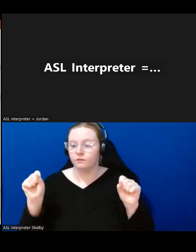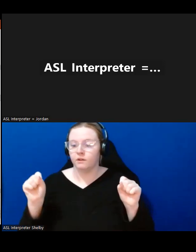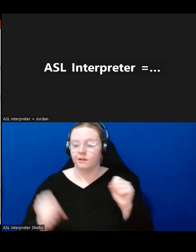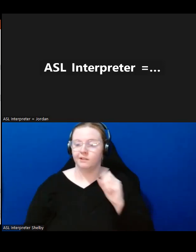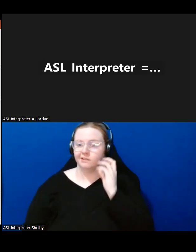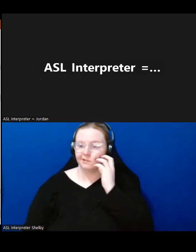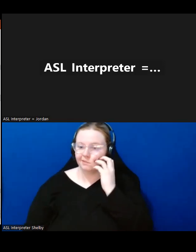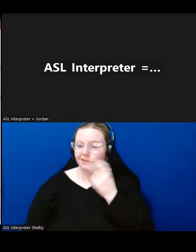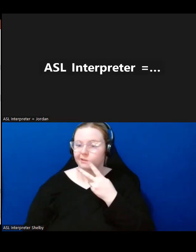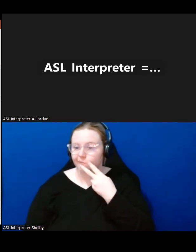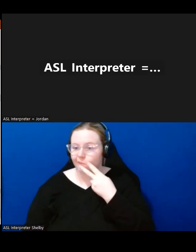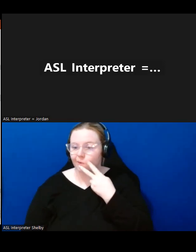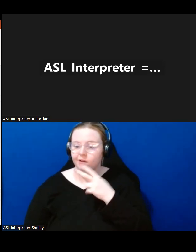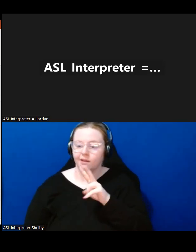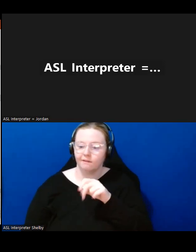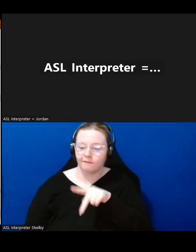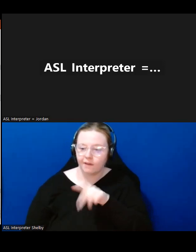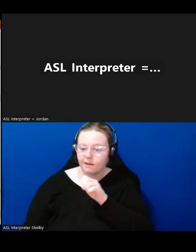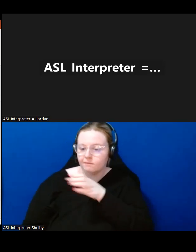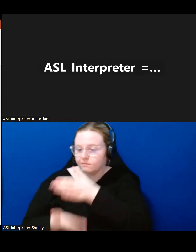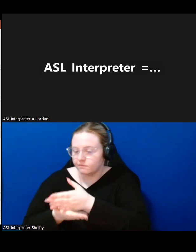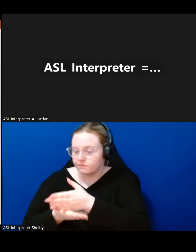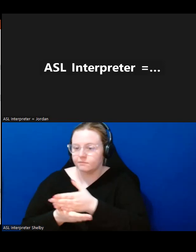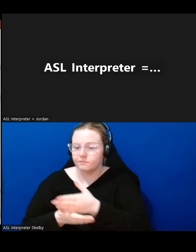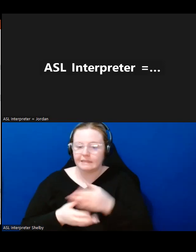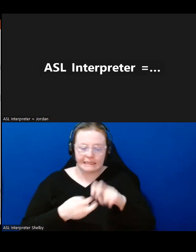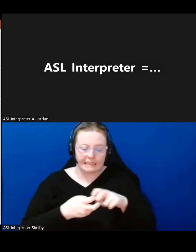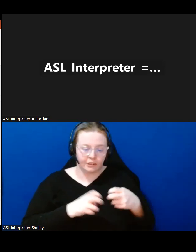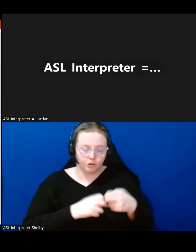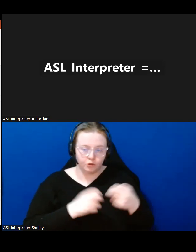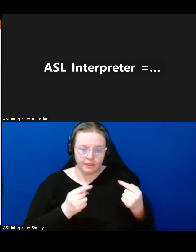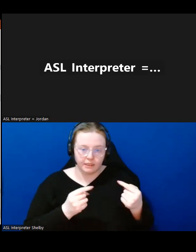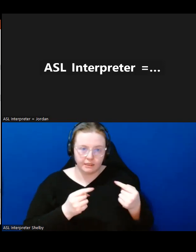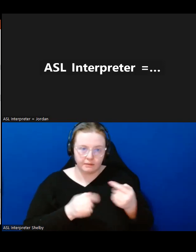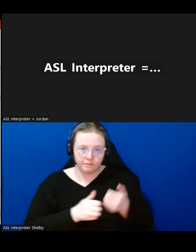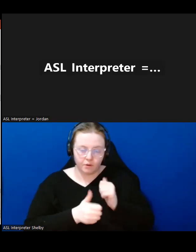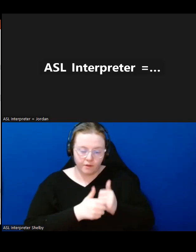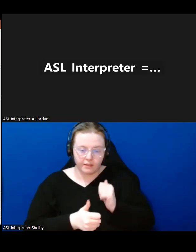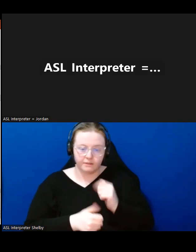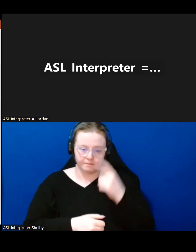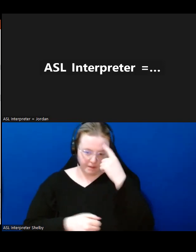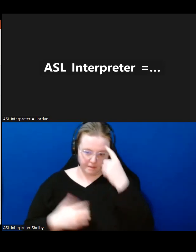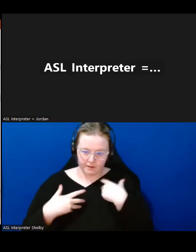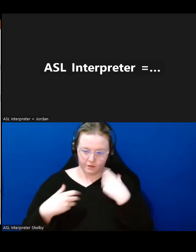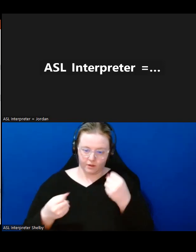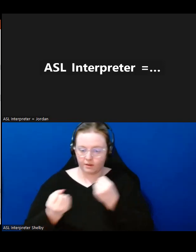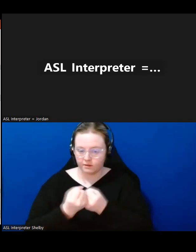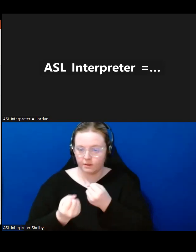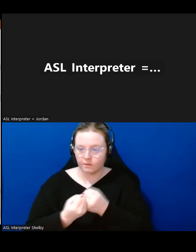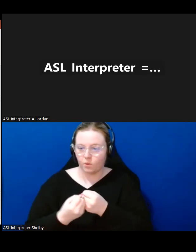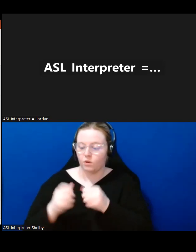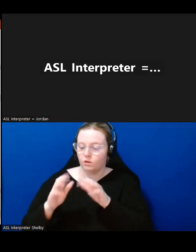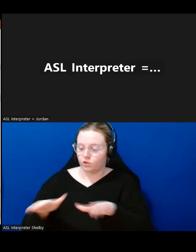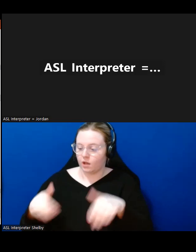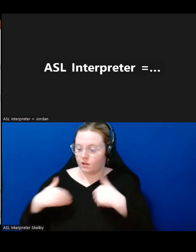control, injury prevention, such as fall prevention, mental health promotion, child and youth development,